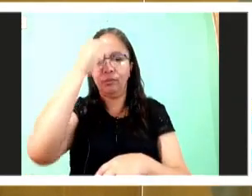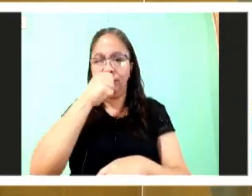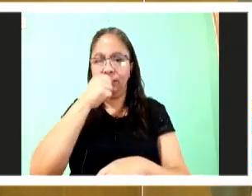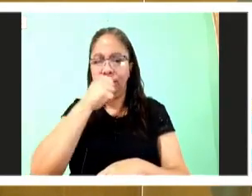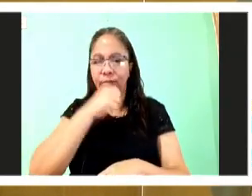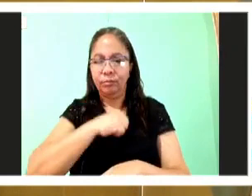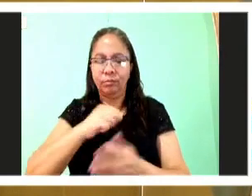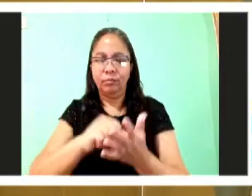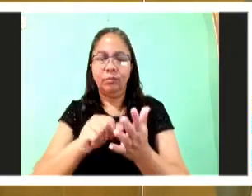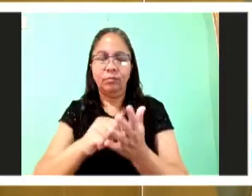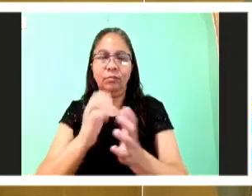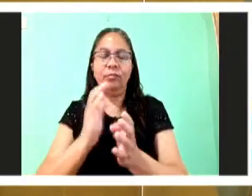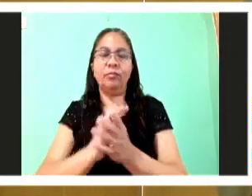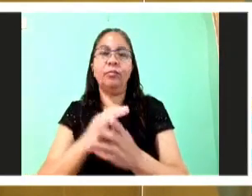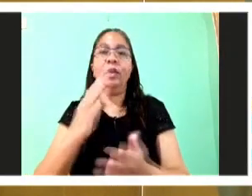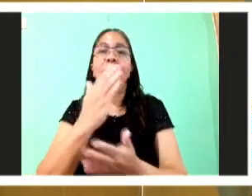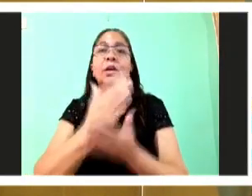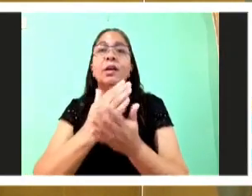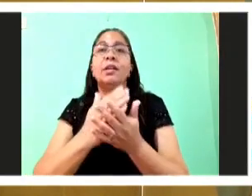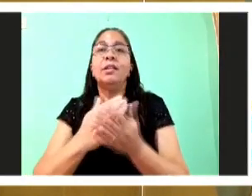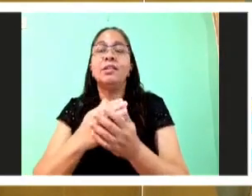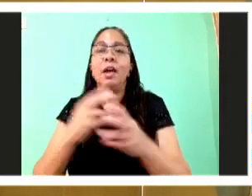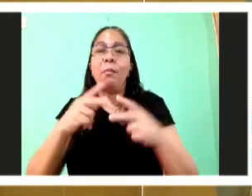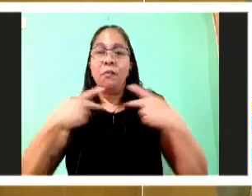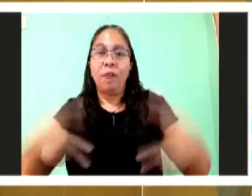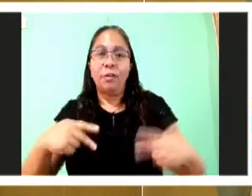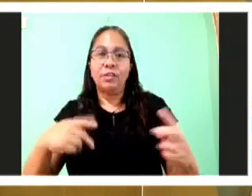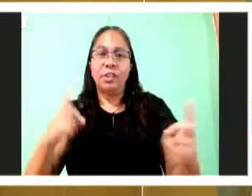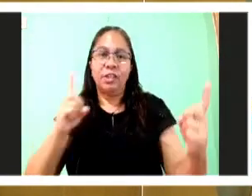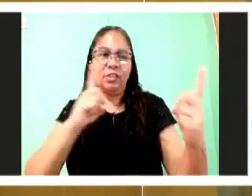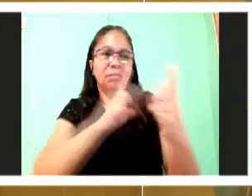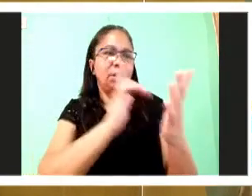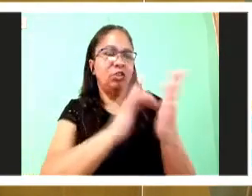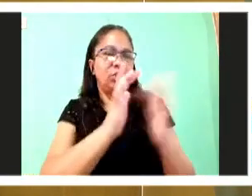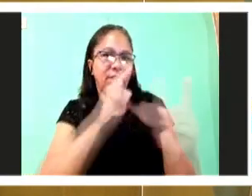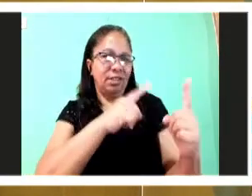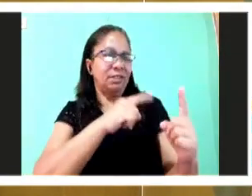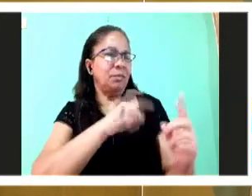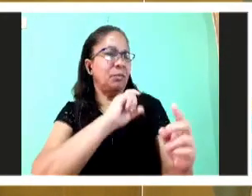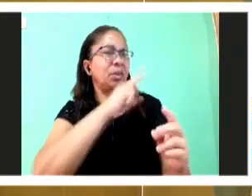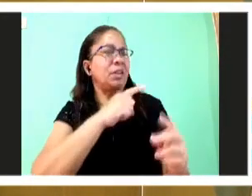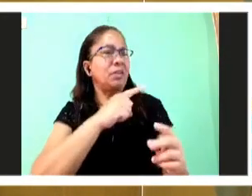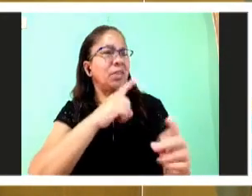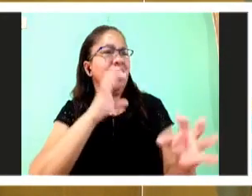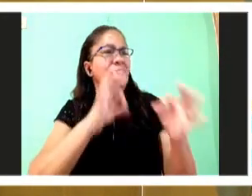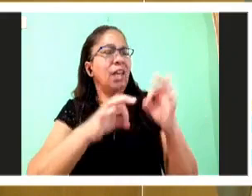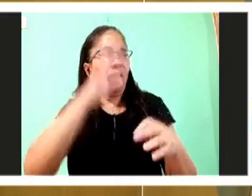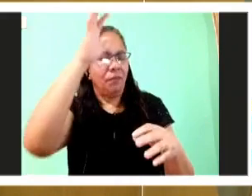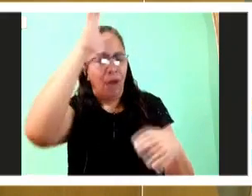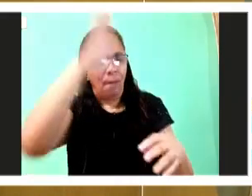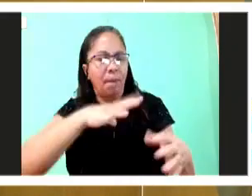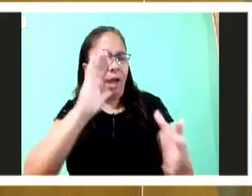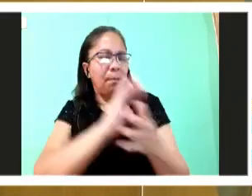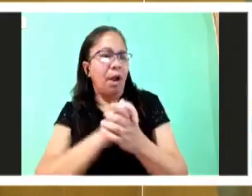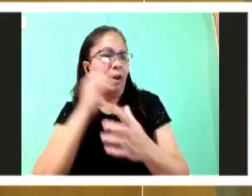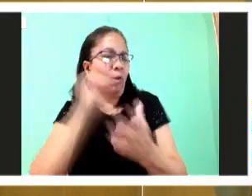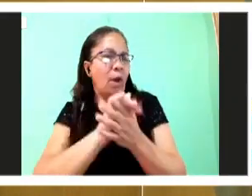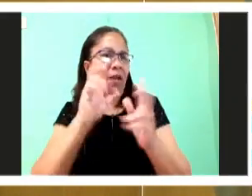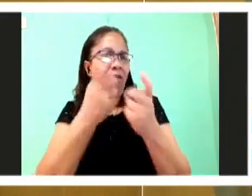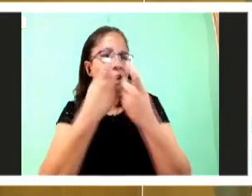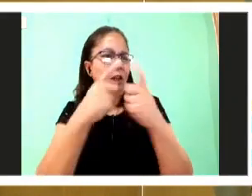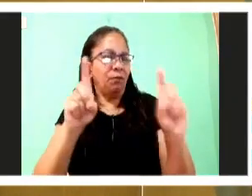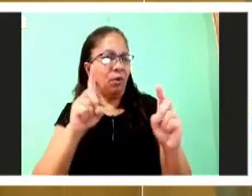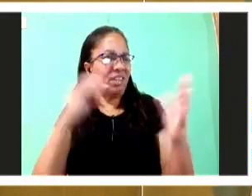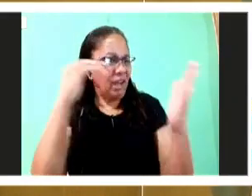Some Pharisees approached Jesus and asked, "Is it against the law for a man to divorce his wife?" They were testing